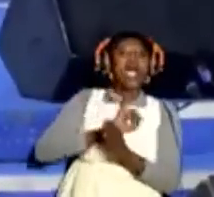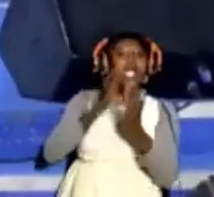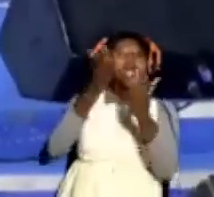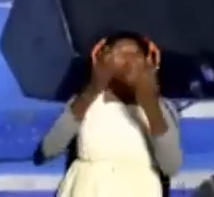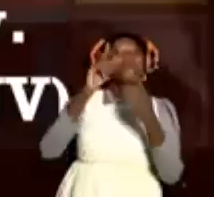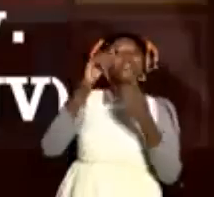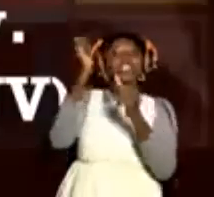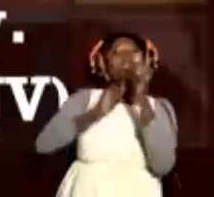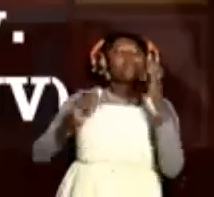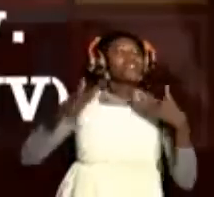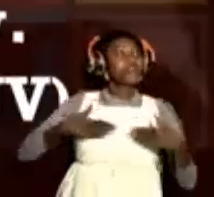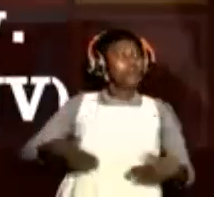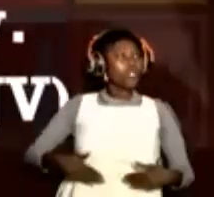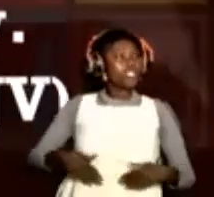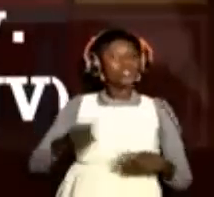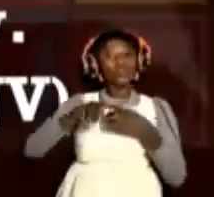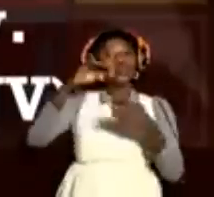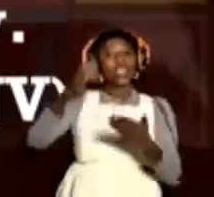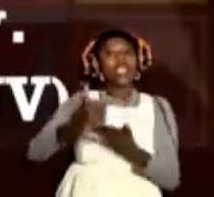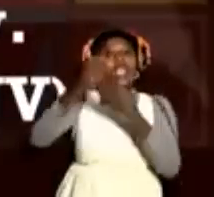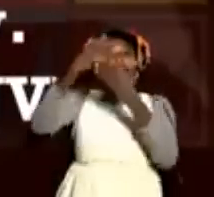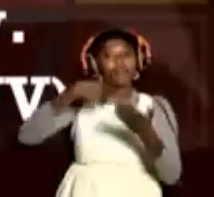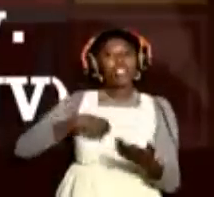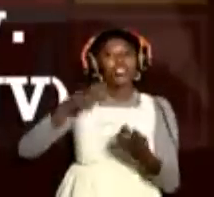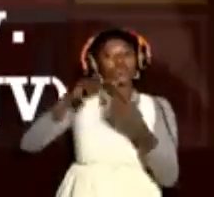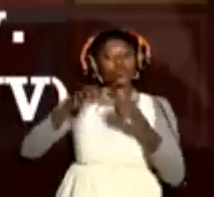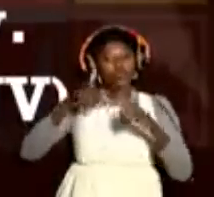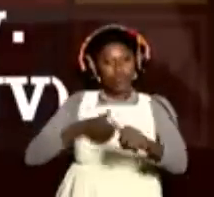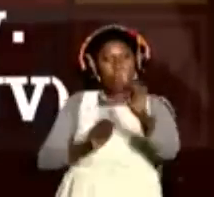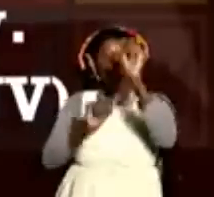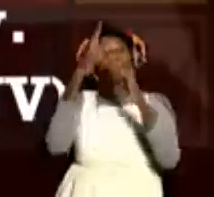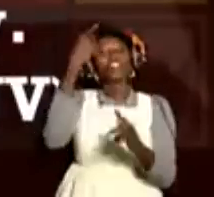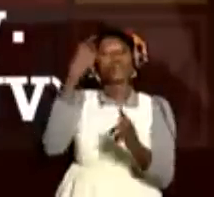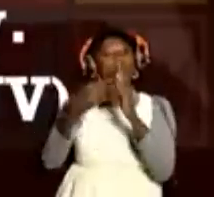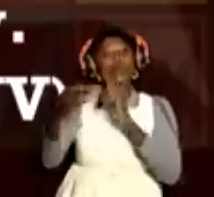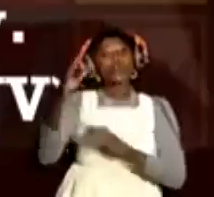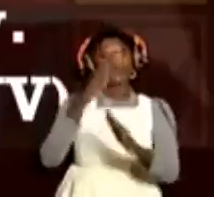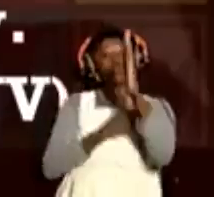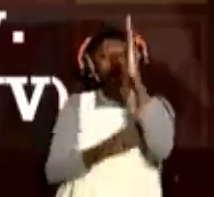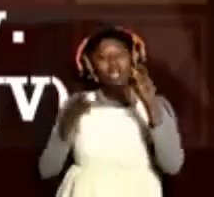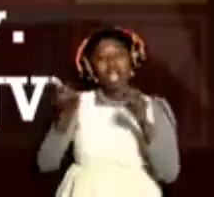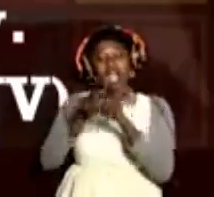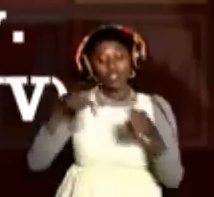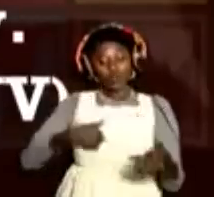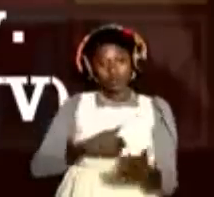everybody to help me to follow the word of God as we read it.